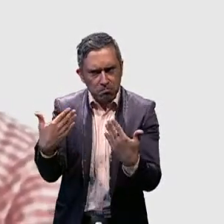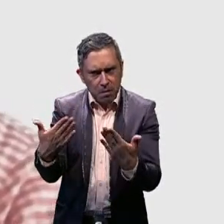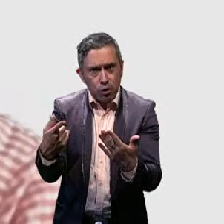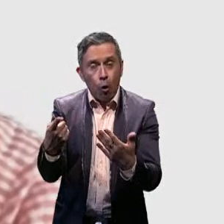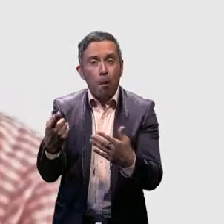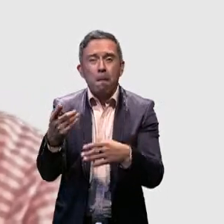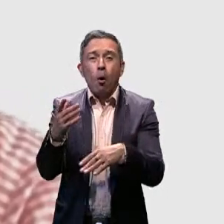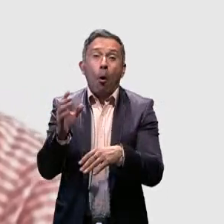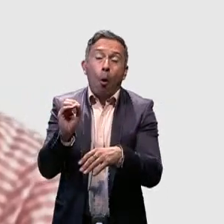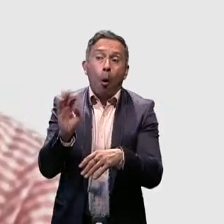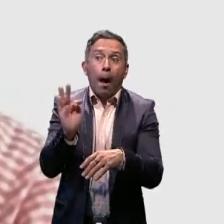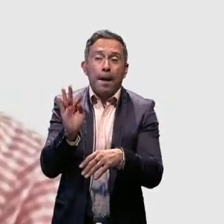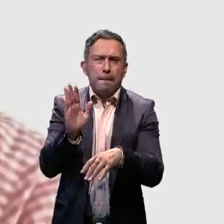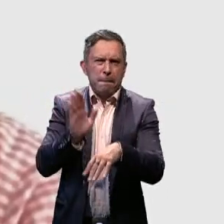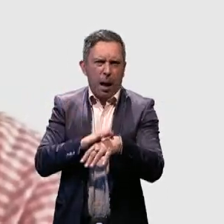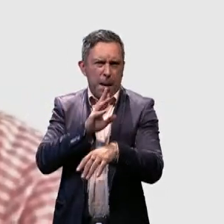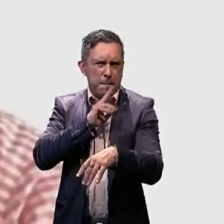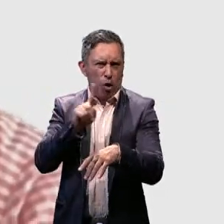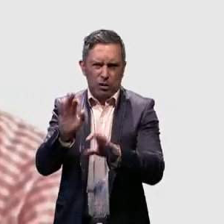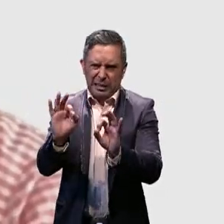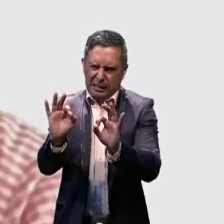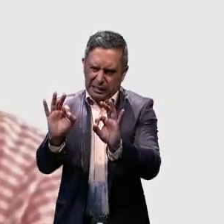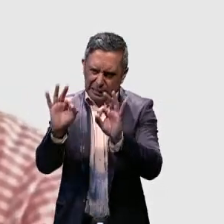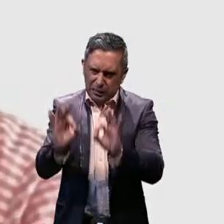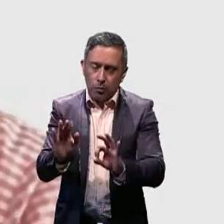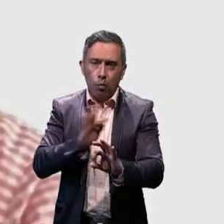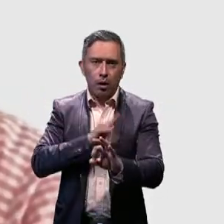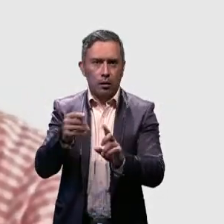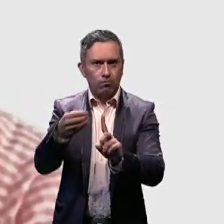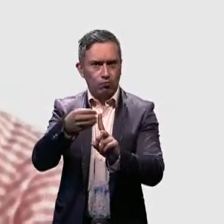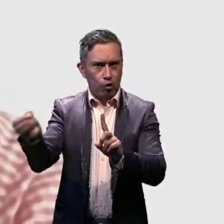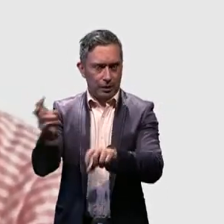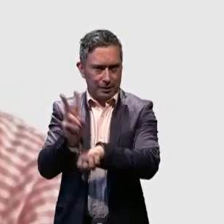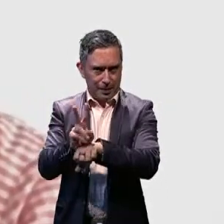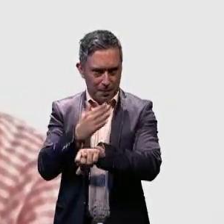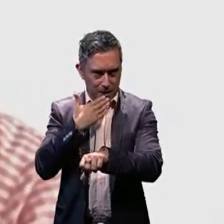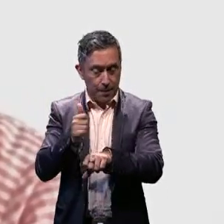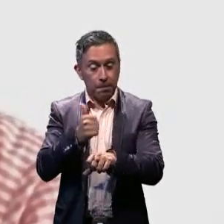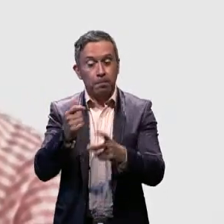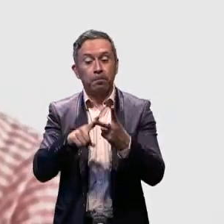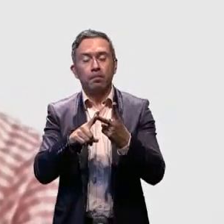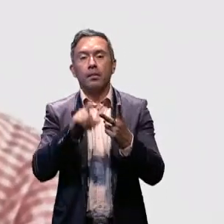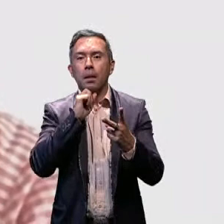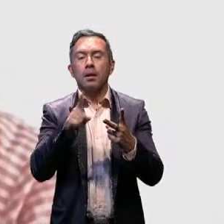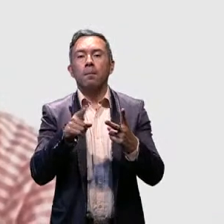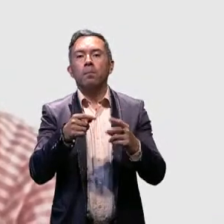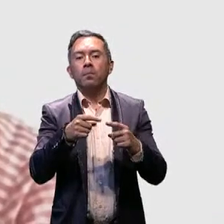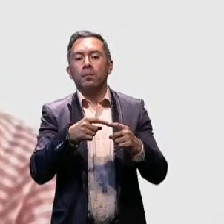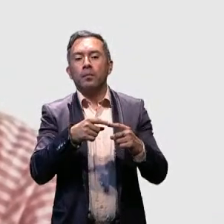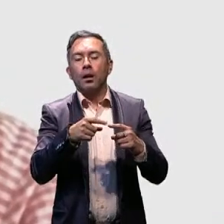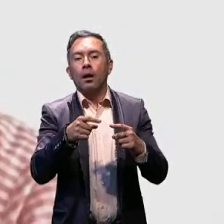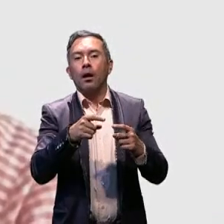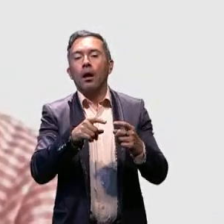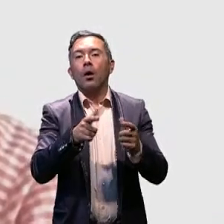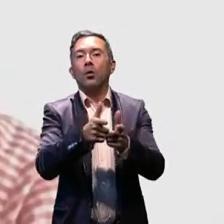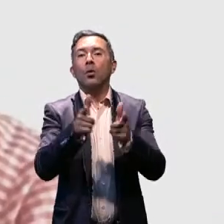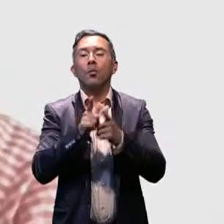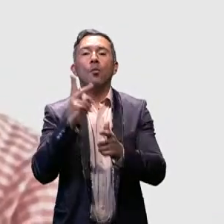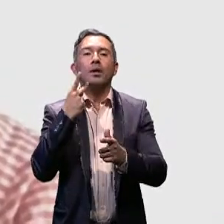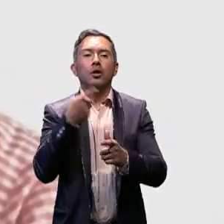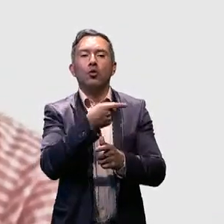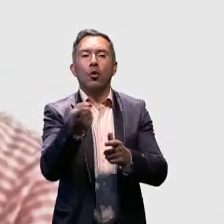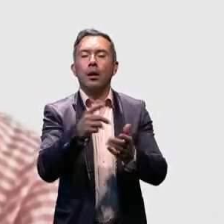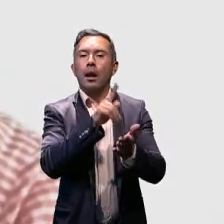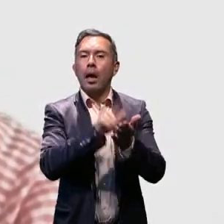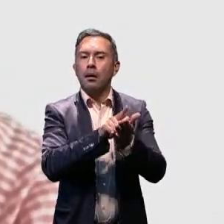manner, or even ideal integrity elections. This coaching work to